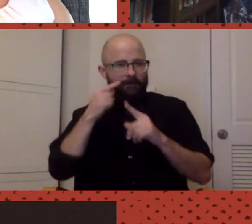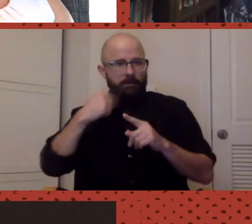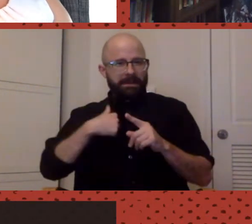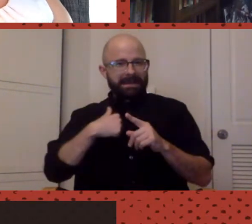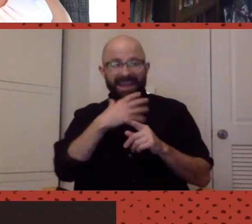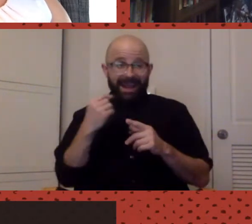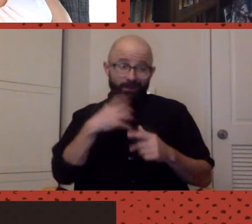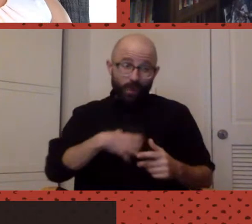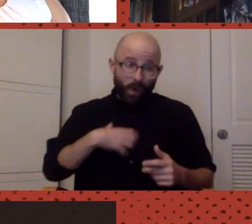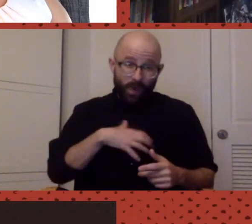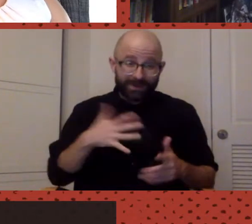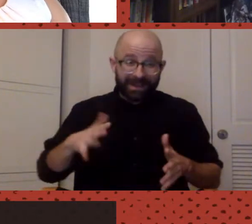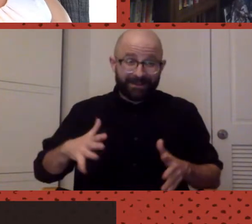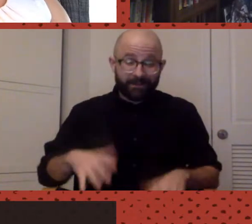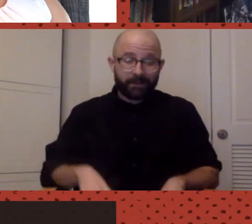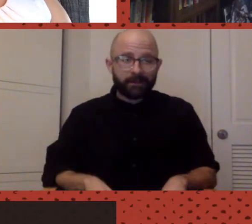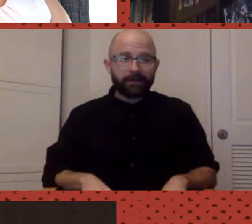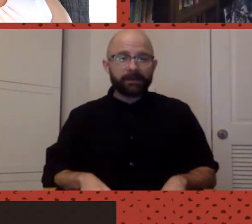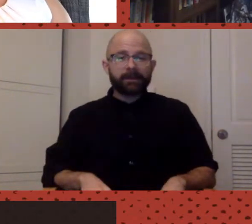And